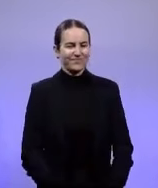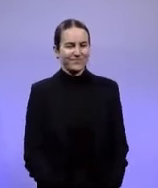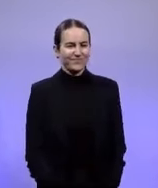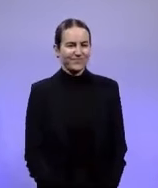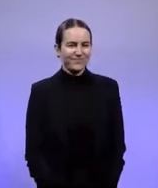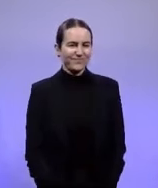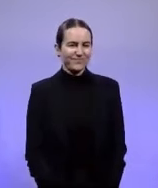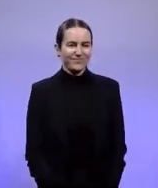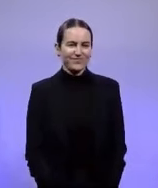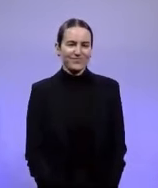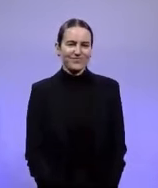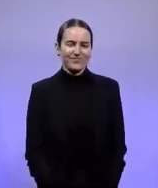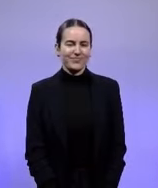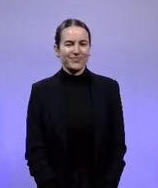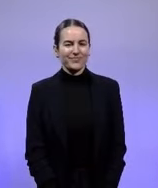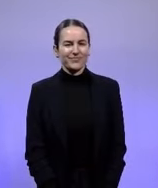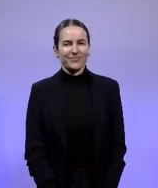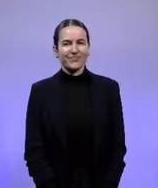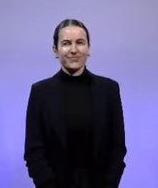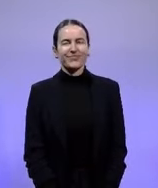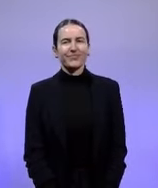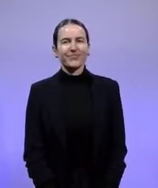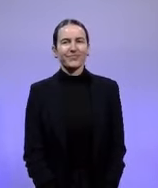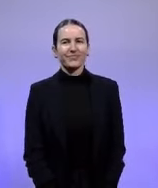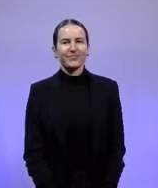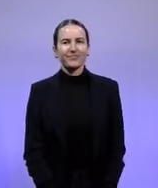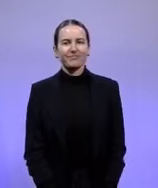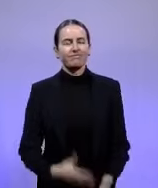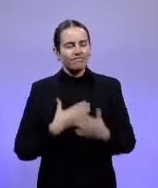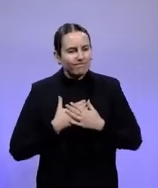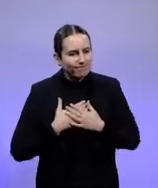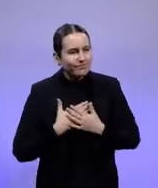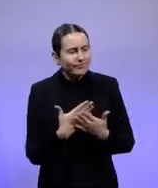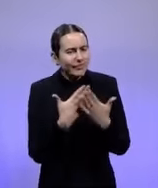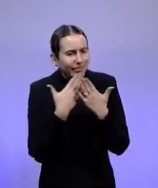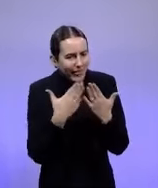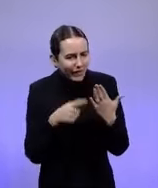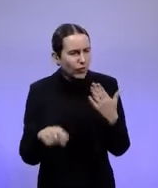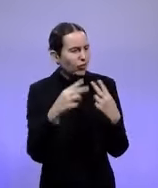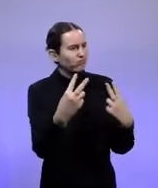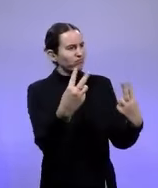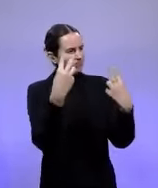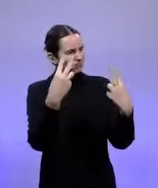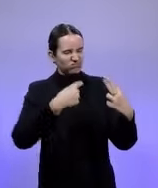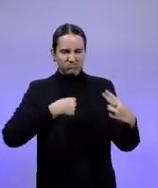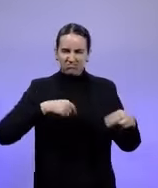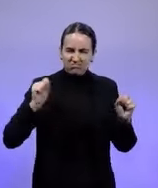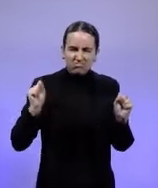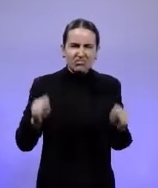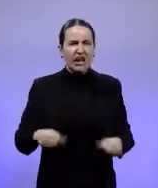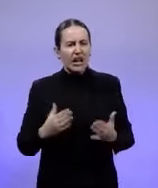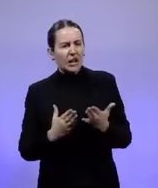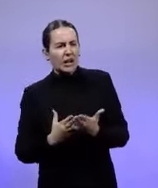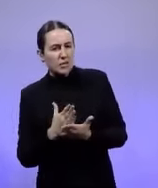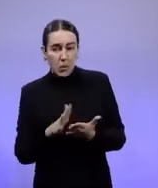I am really grateful that so many of you believed that I was able to do it. Not everyone,